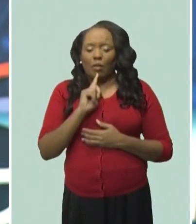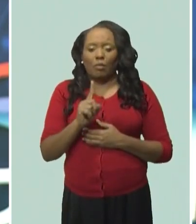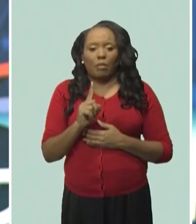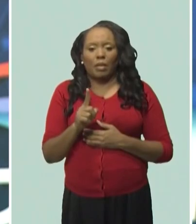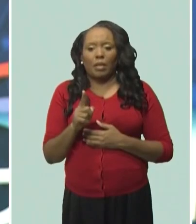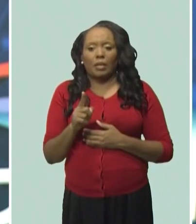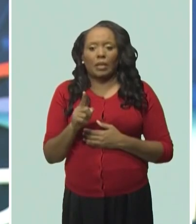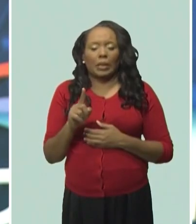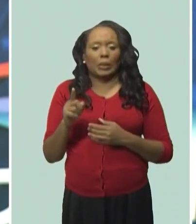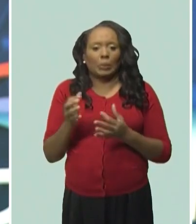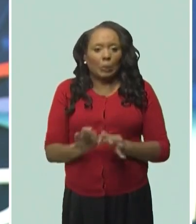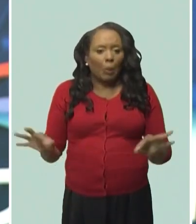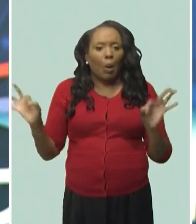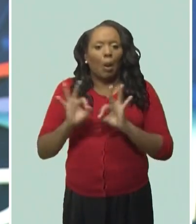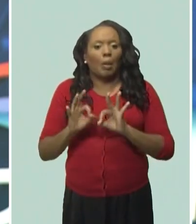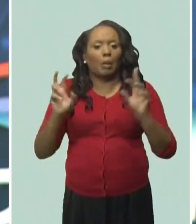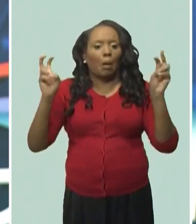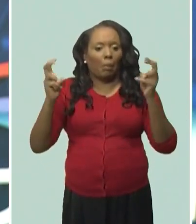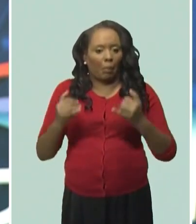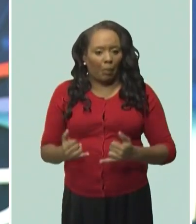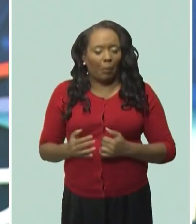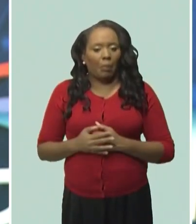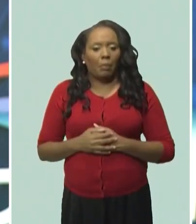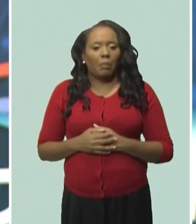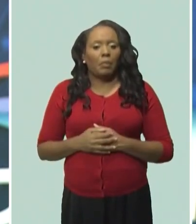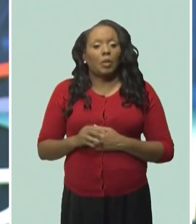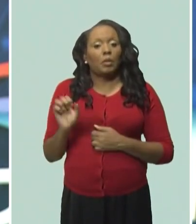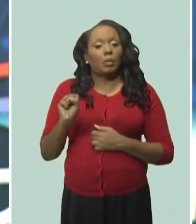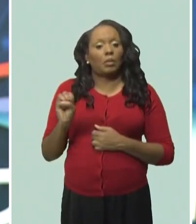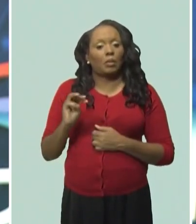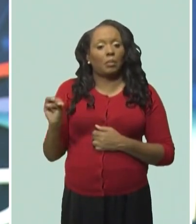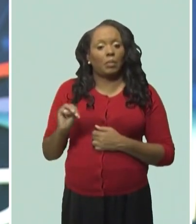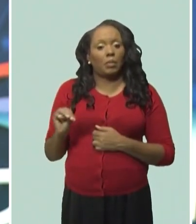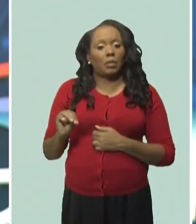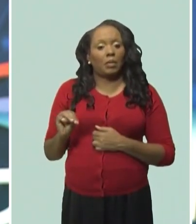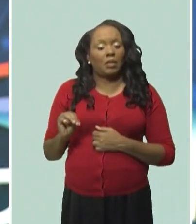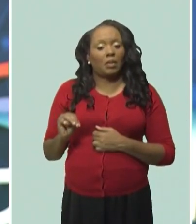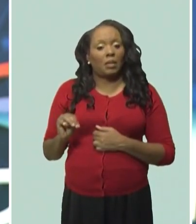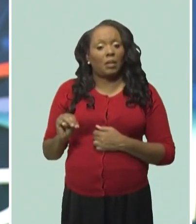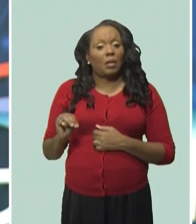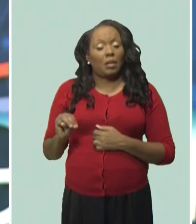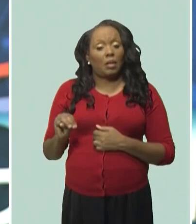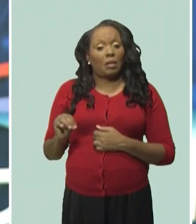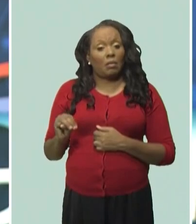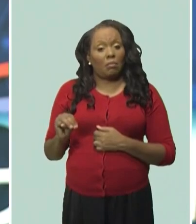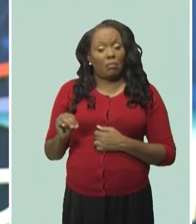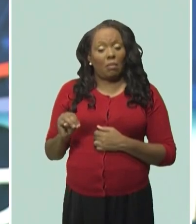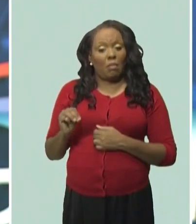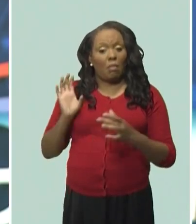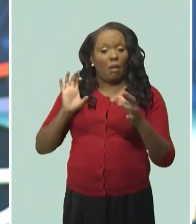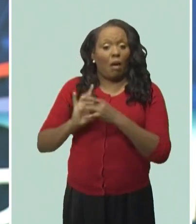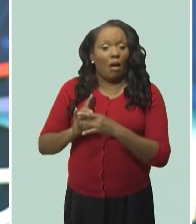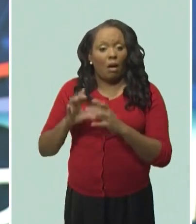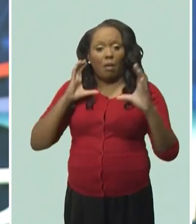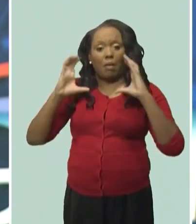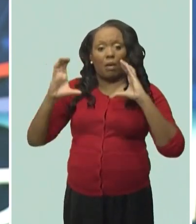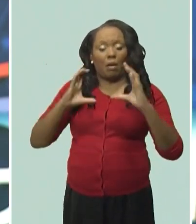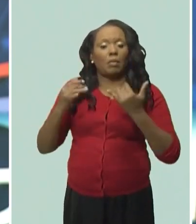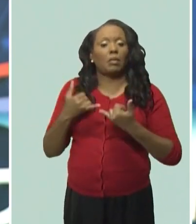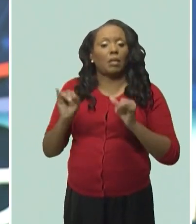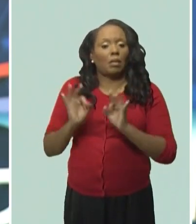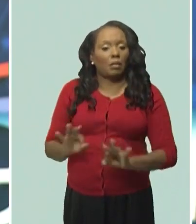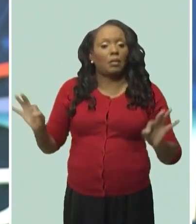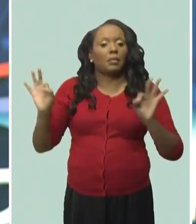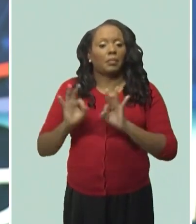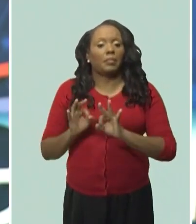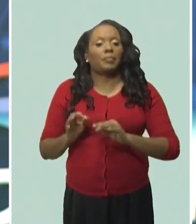a hot topic in recent times, the importance of social media to the communications landscape must not be underestimated. As an